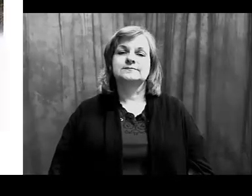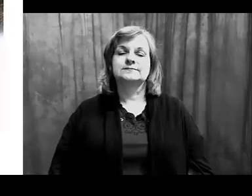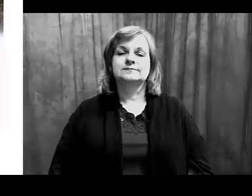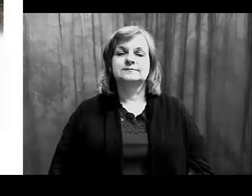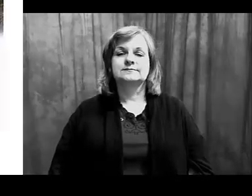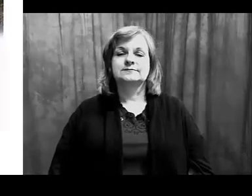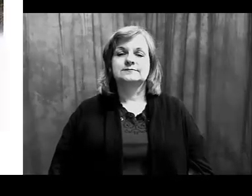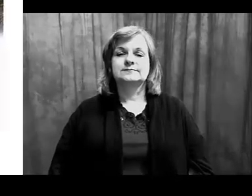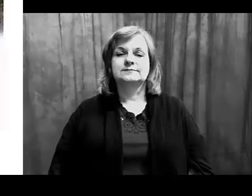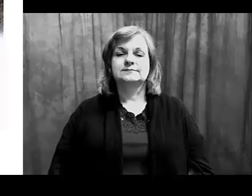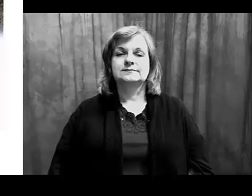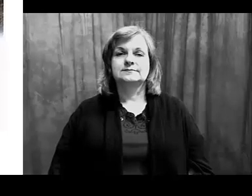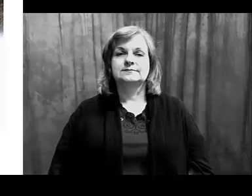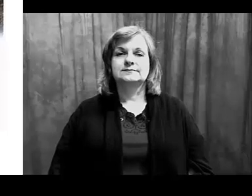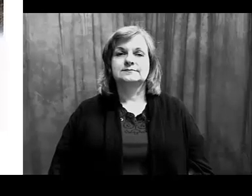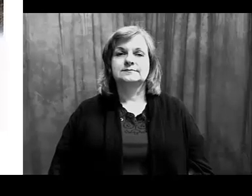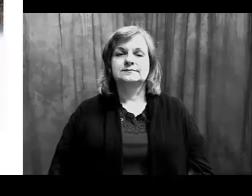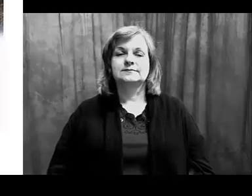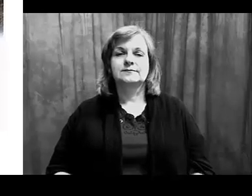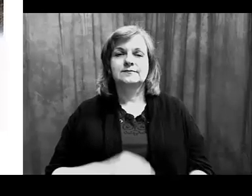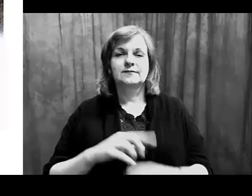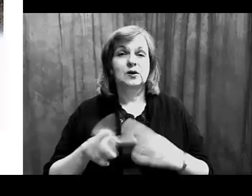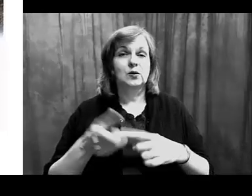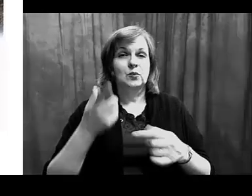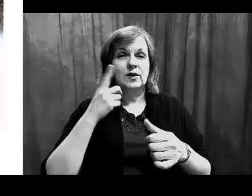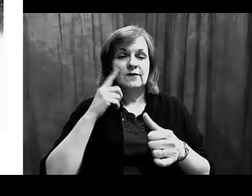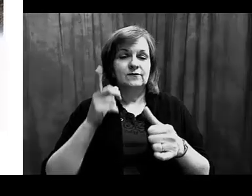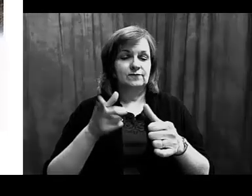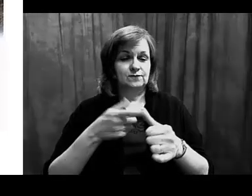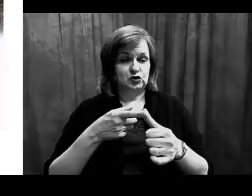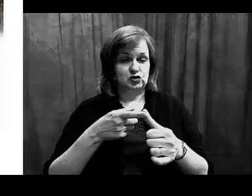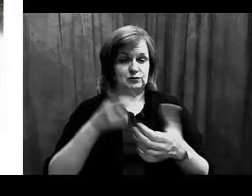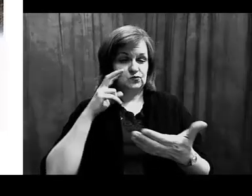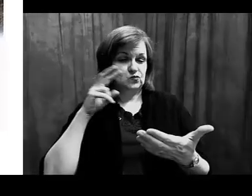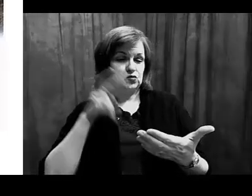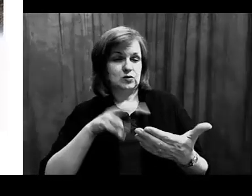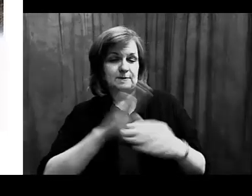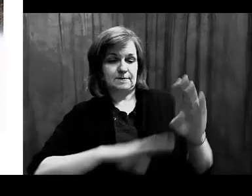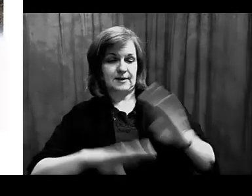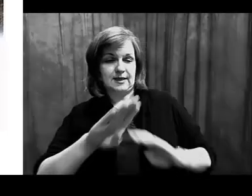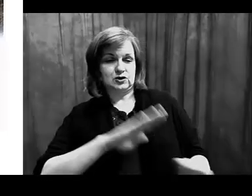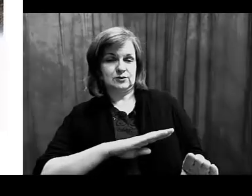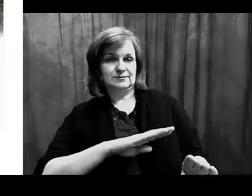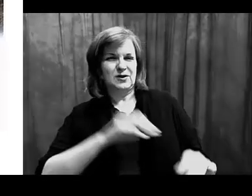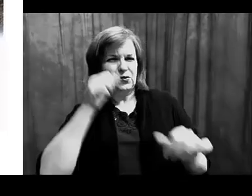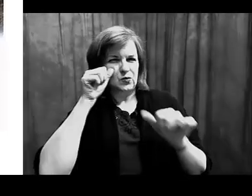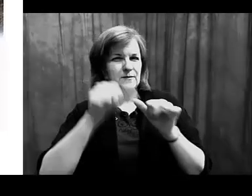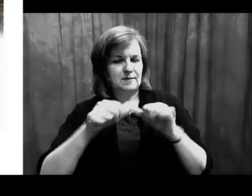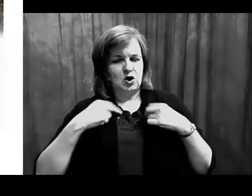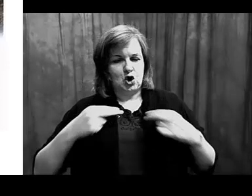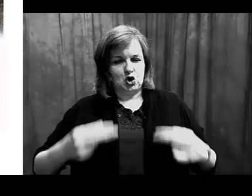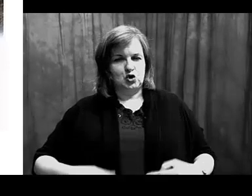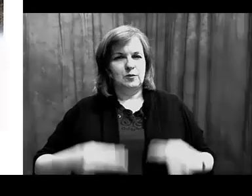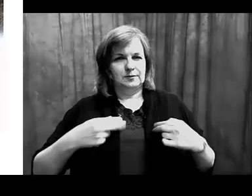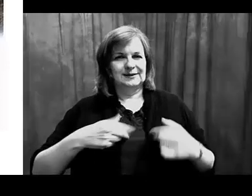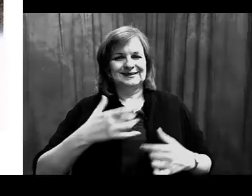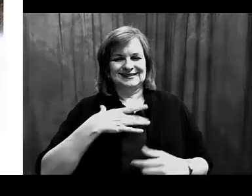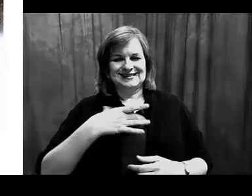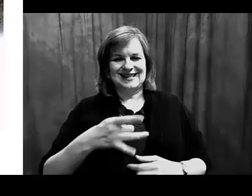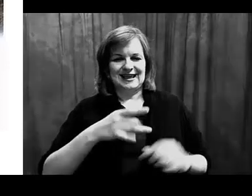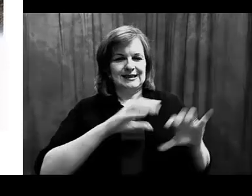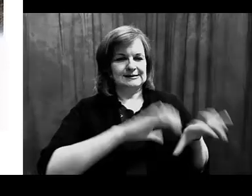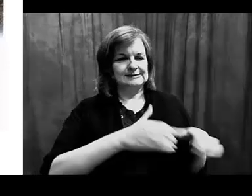So when we first look at biology, we have to keep in mind that as humans, we try to put everything